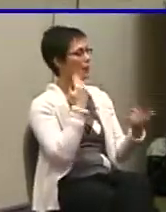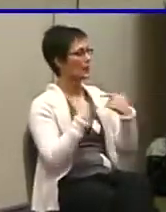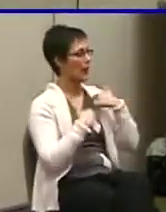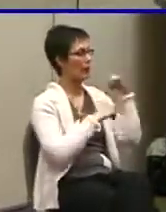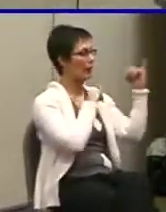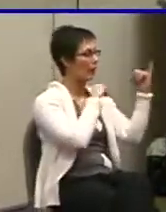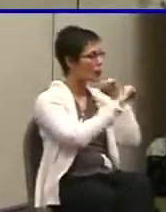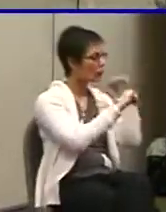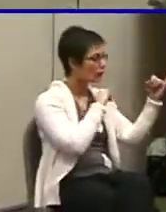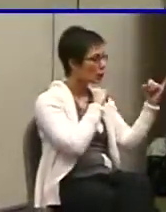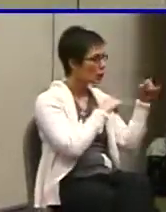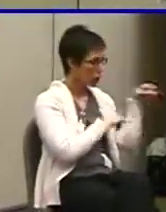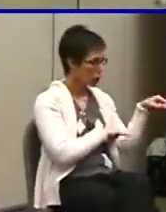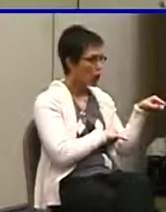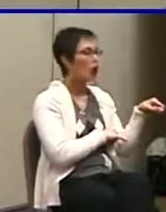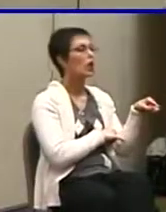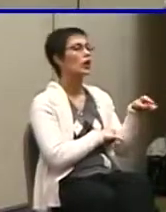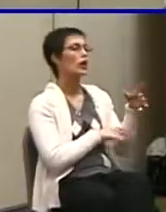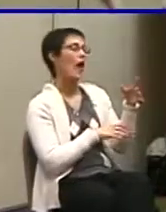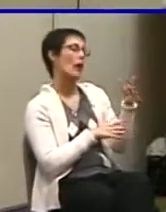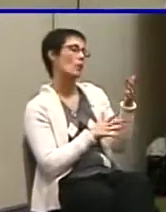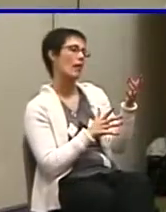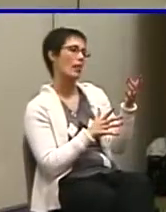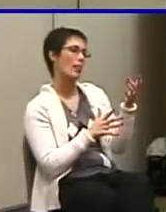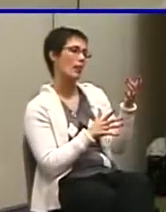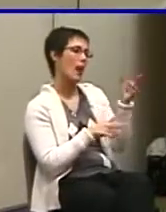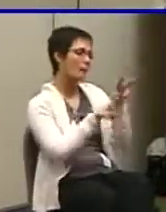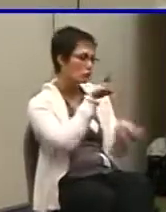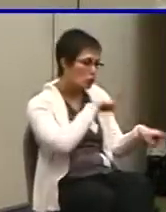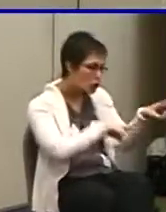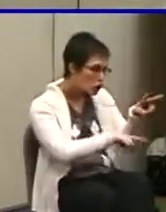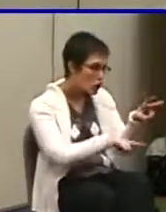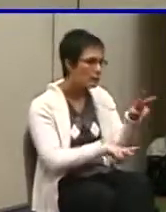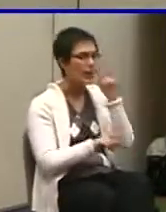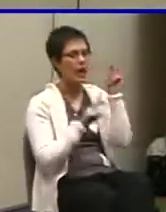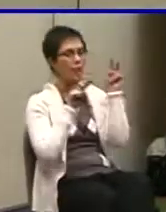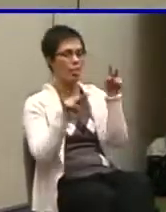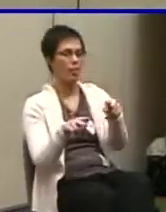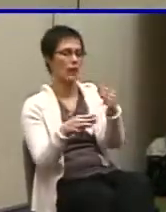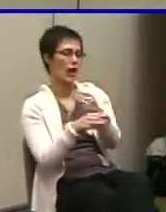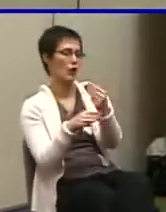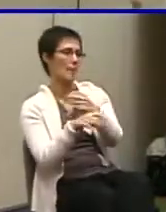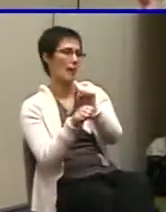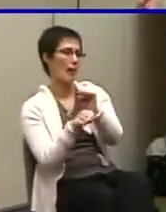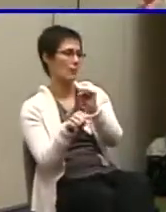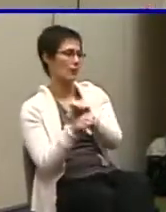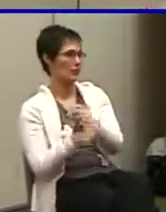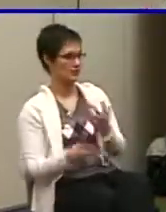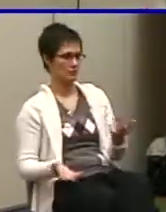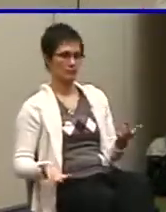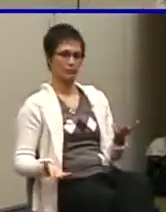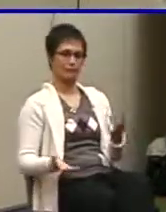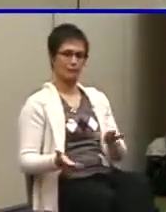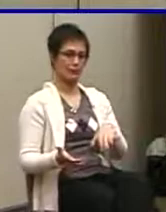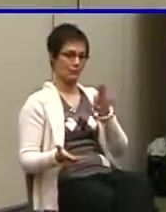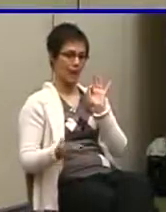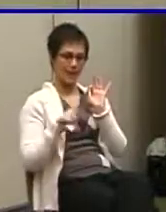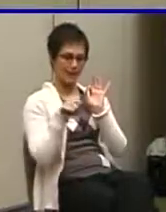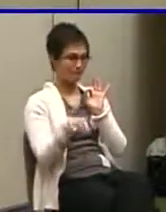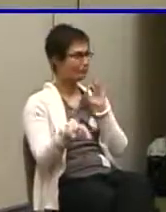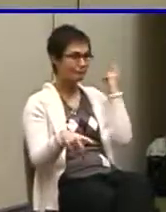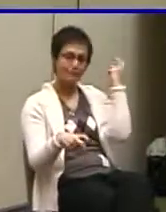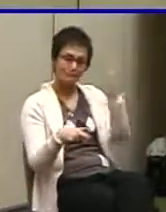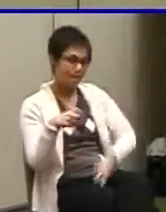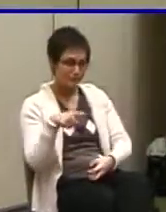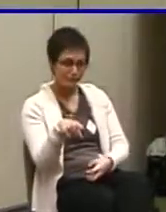might observe Kim, and then I might look at her math work, and lo and behold, Kim can't do this. All right, this work is way too, all I have to do is do an error